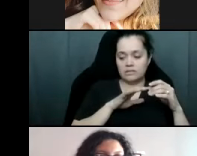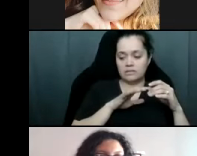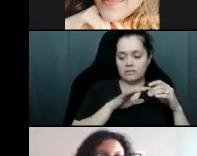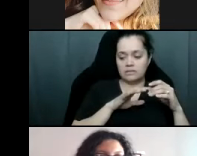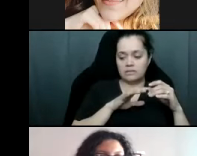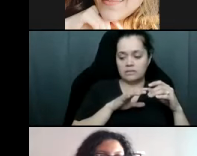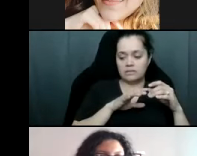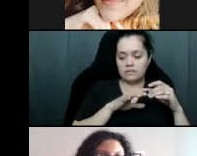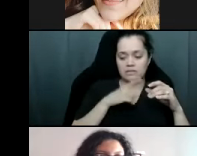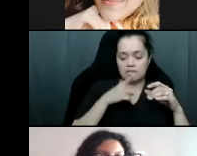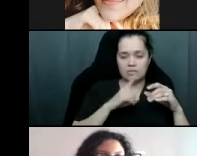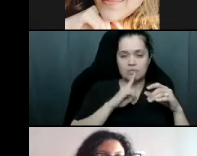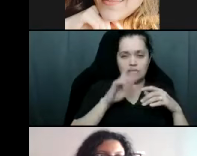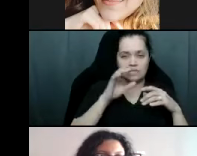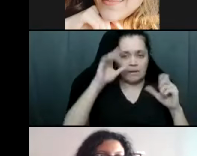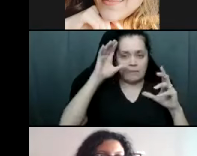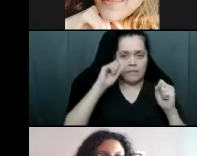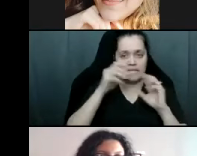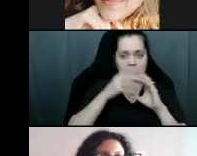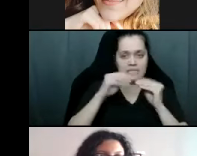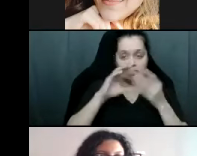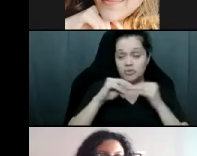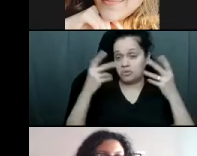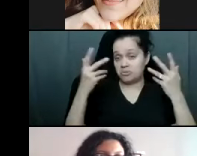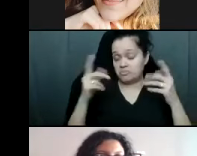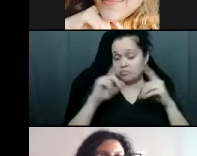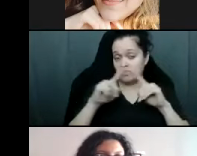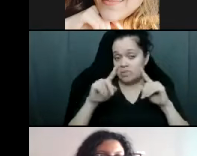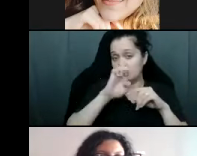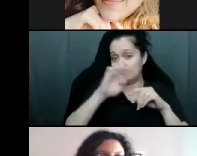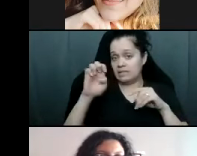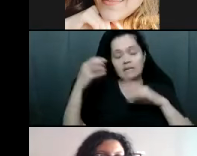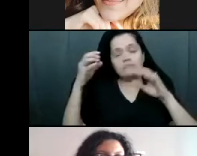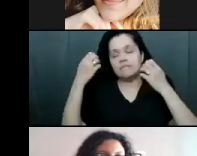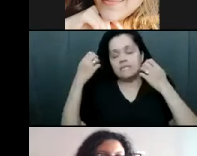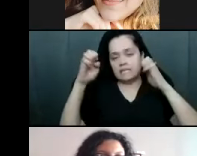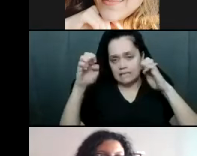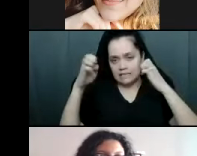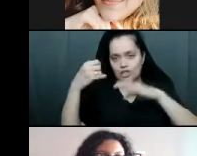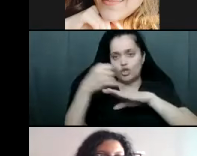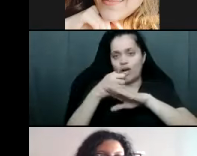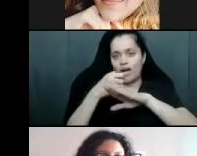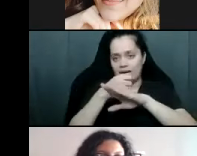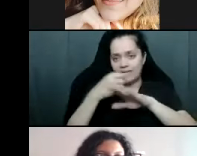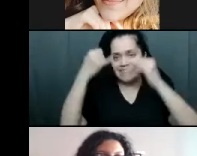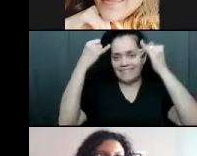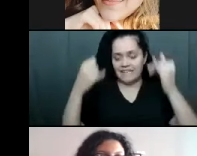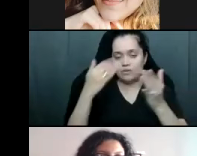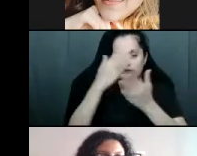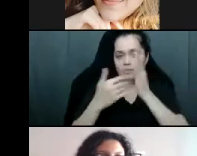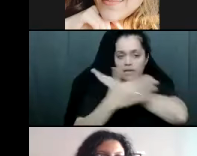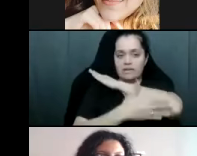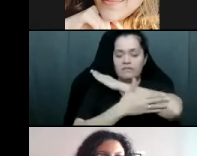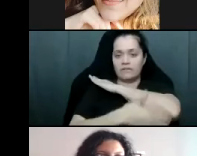It's a pretty amazing story. But Easter Island now is part of the country